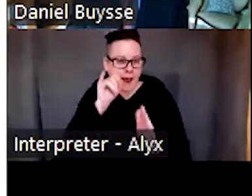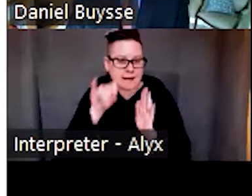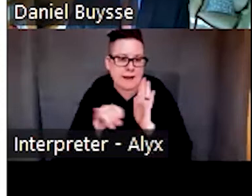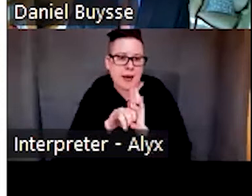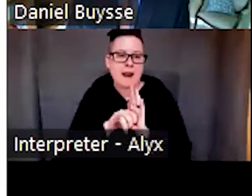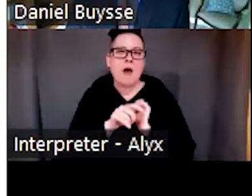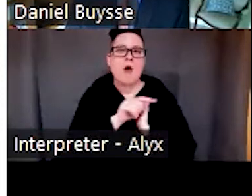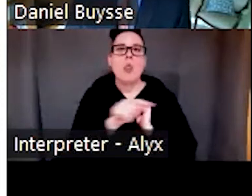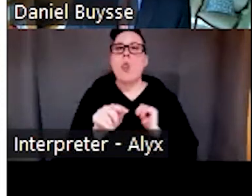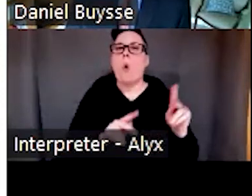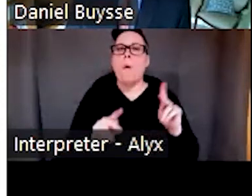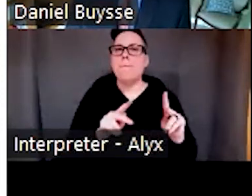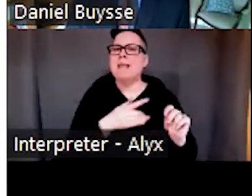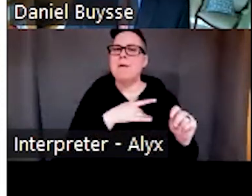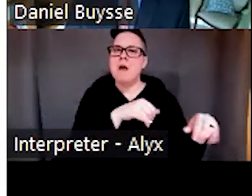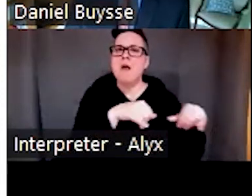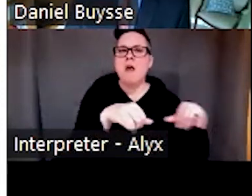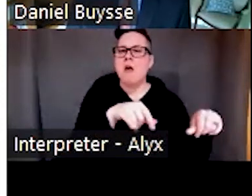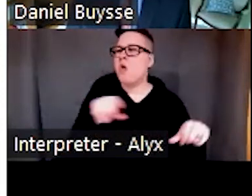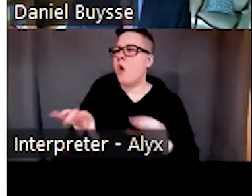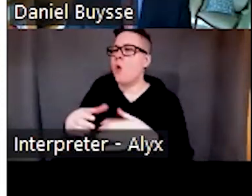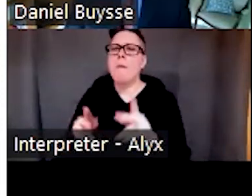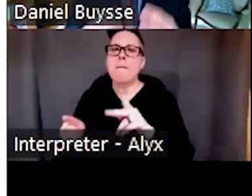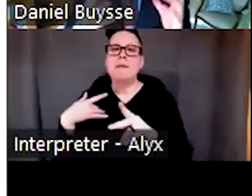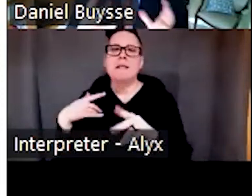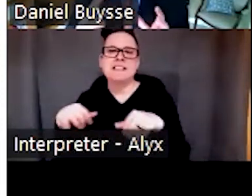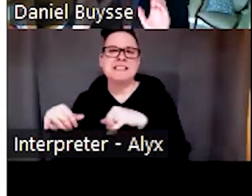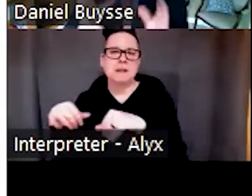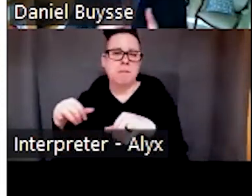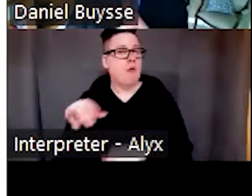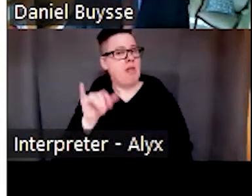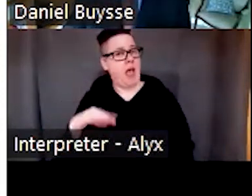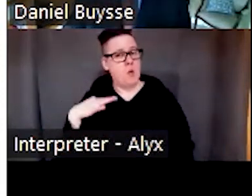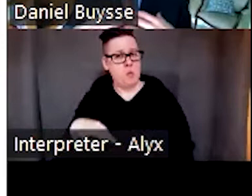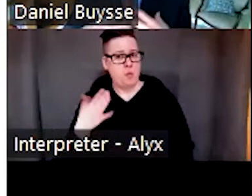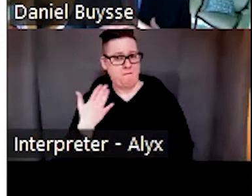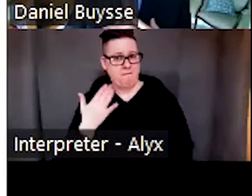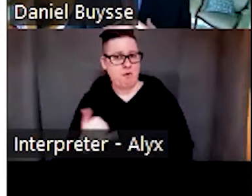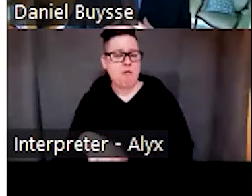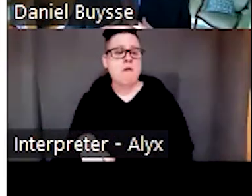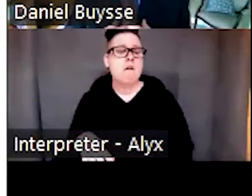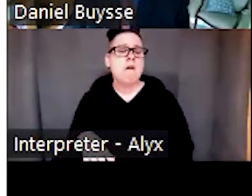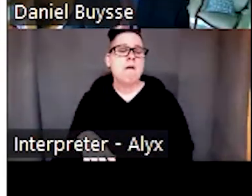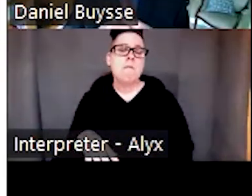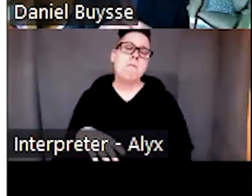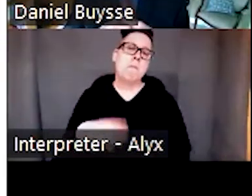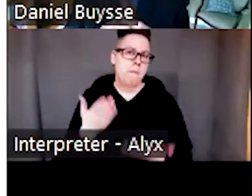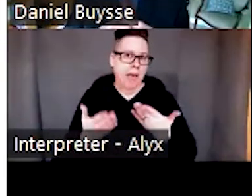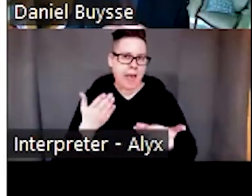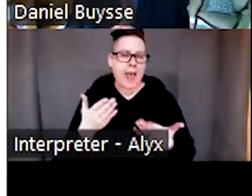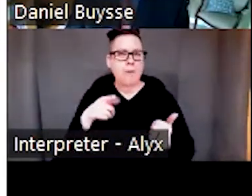of people who have similar characteristics. And what's useful about this is that you may